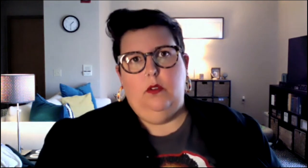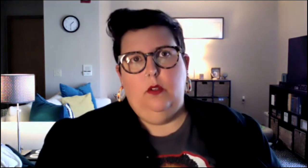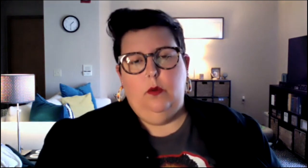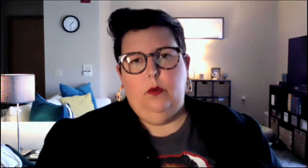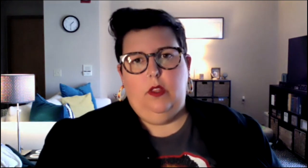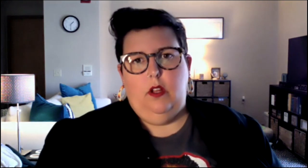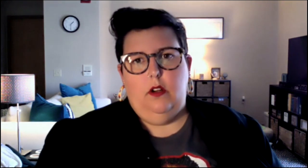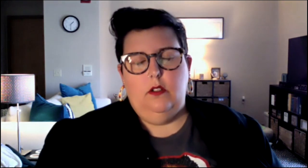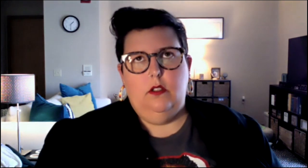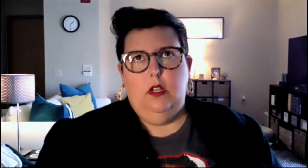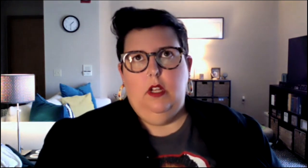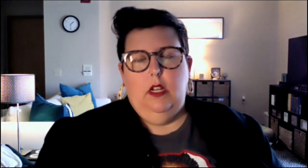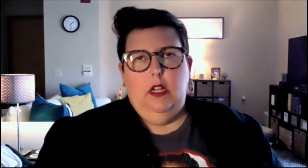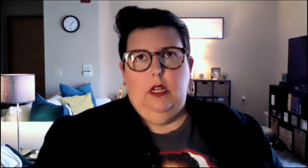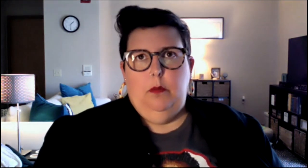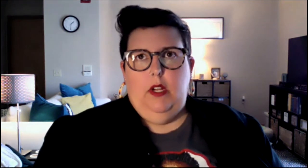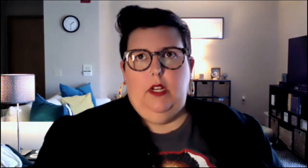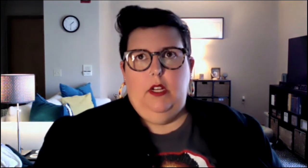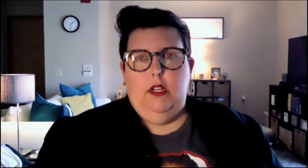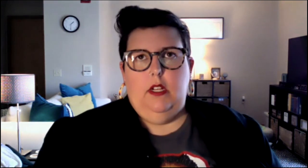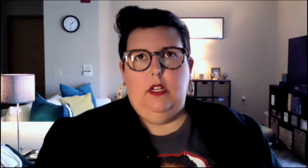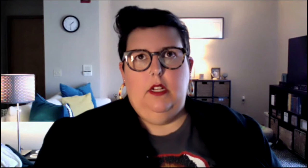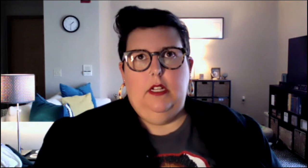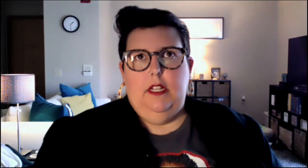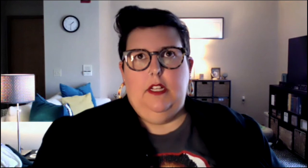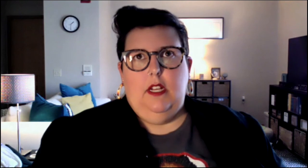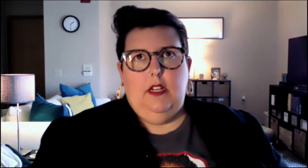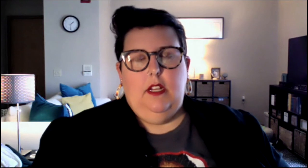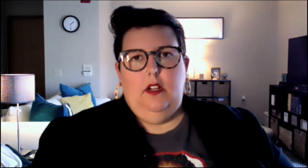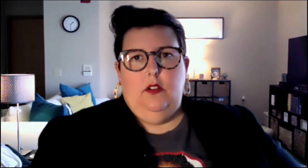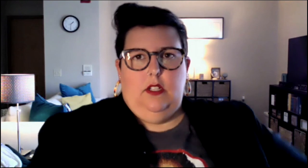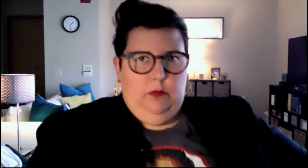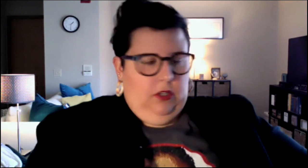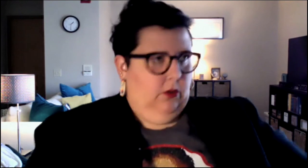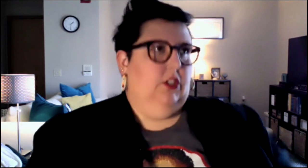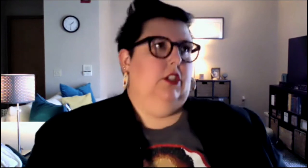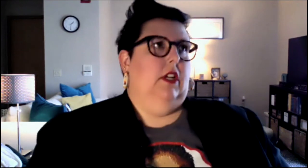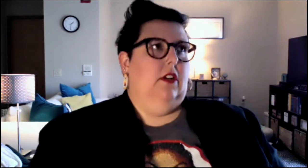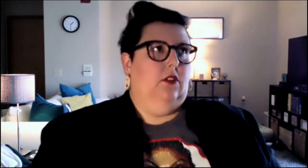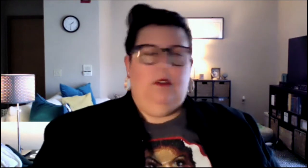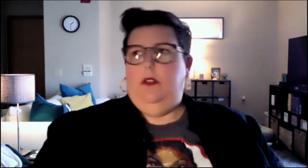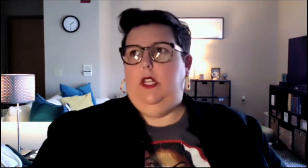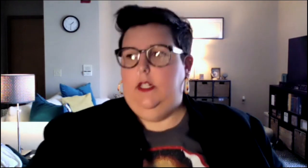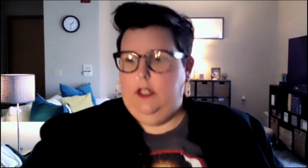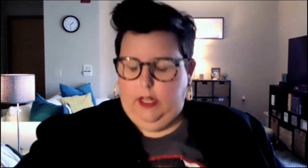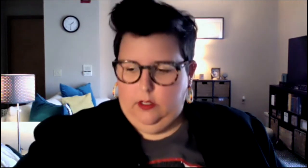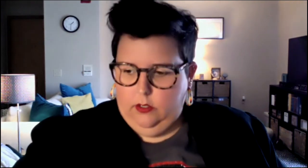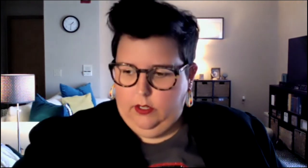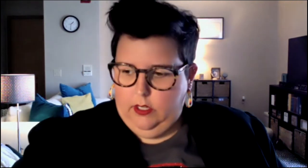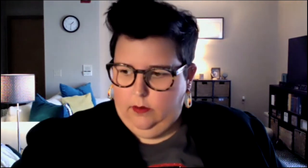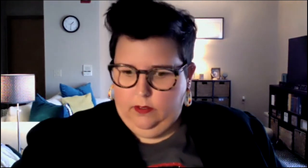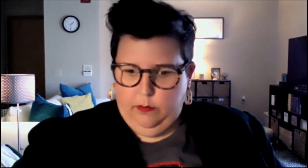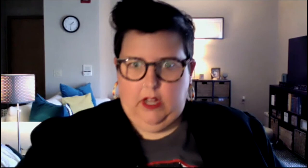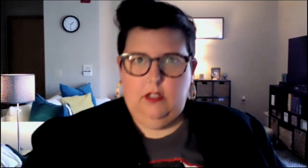compatible with ours. But yeah, I don't know. That's a big question. I don't know. I feel like I didn't answer